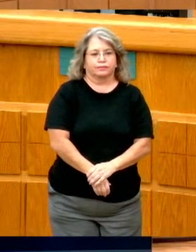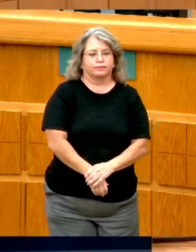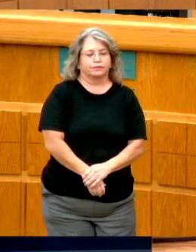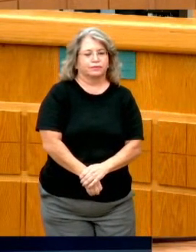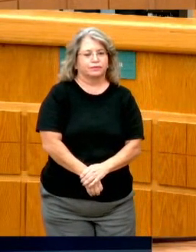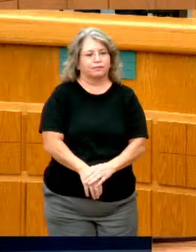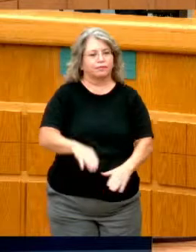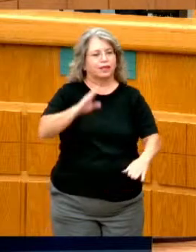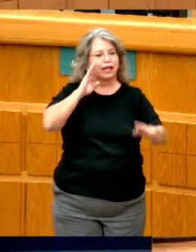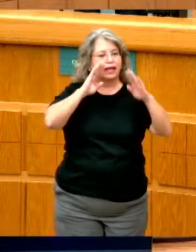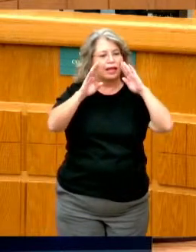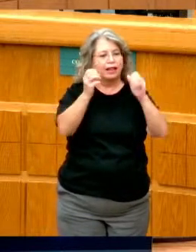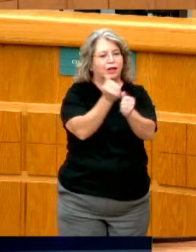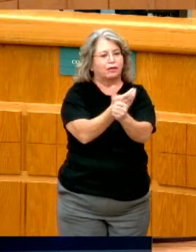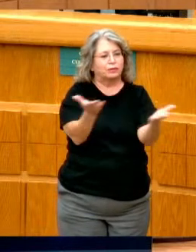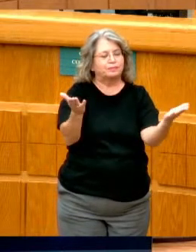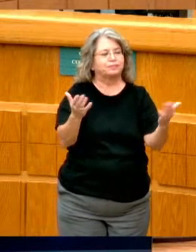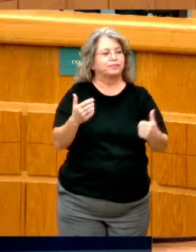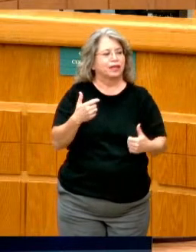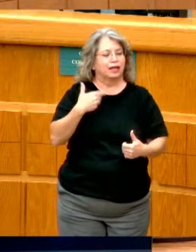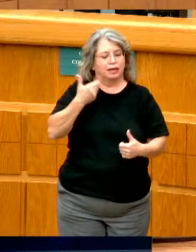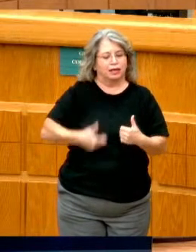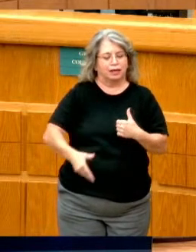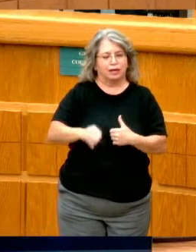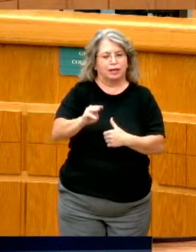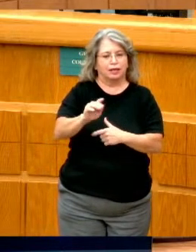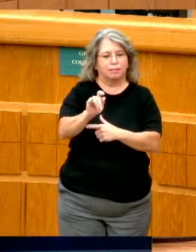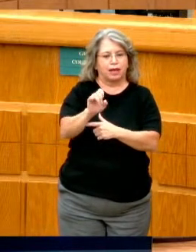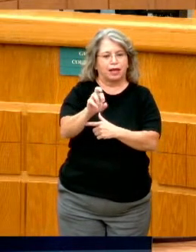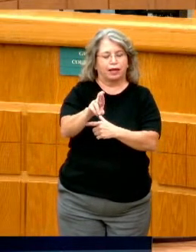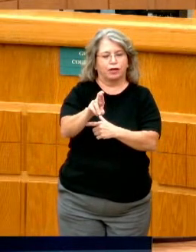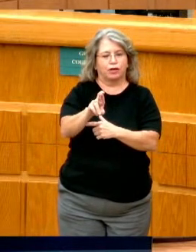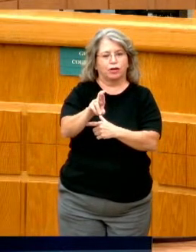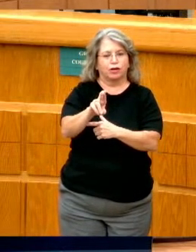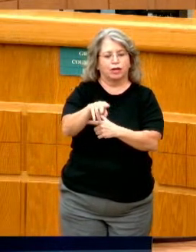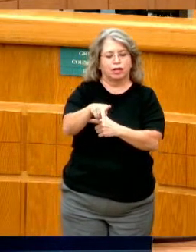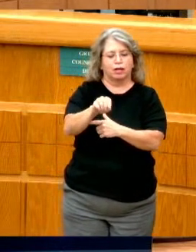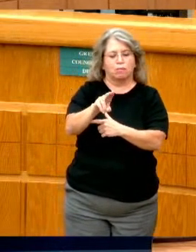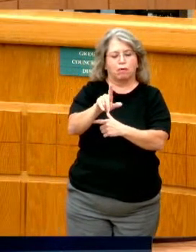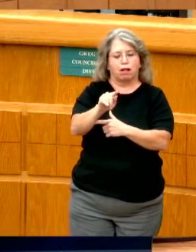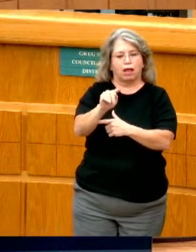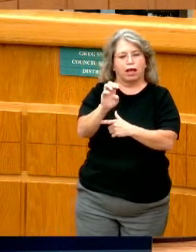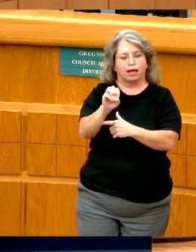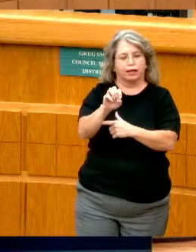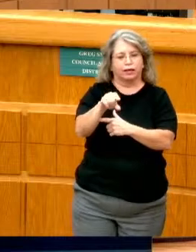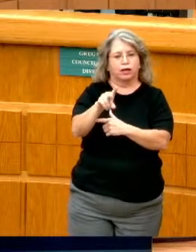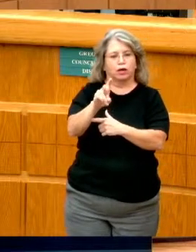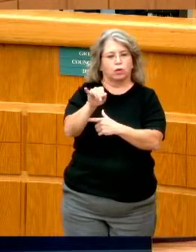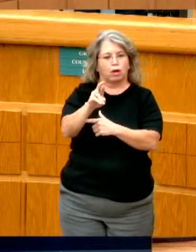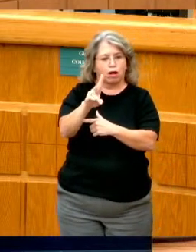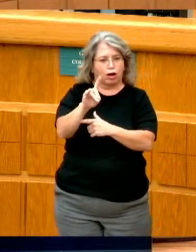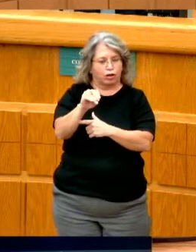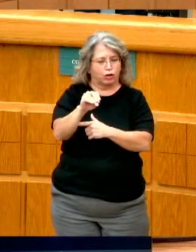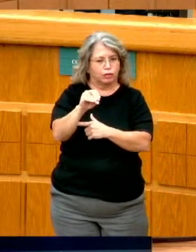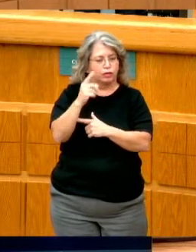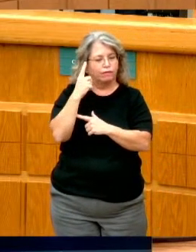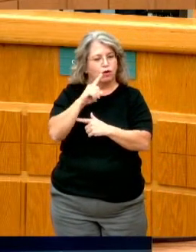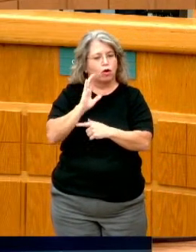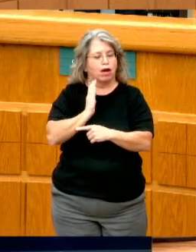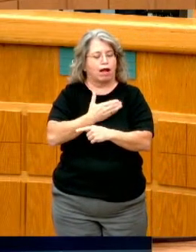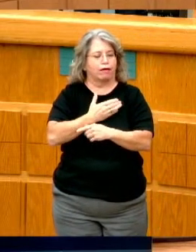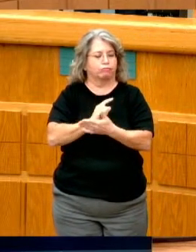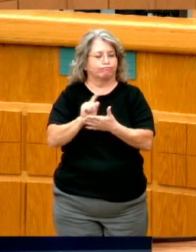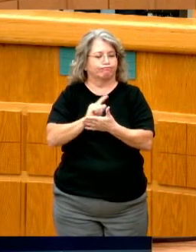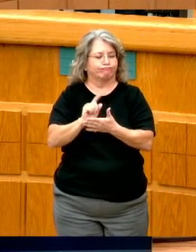Hello, everyone. I'm Mayor Paulette Guajardo, here to provide you with a COVID-19 briefing. First, I want to acknowledge our